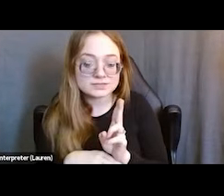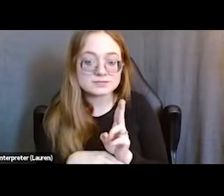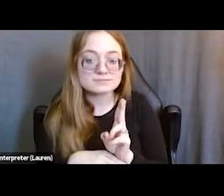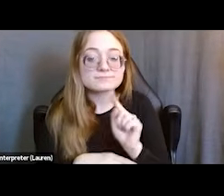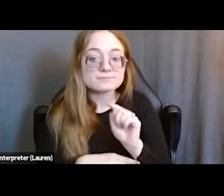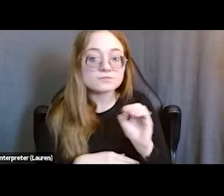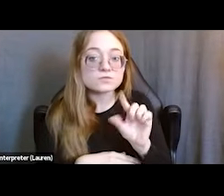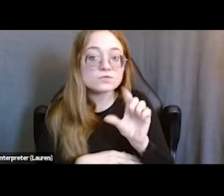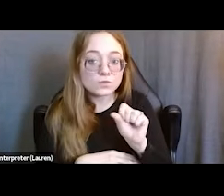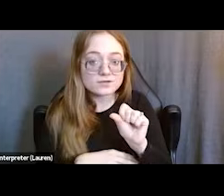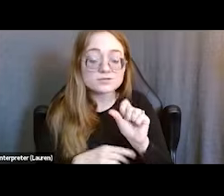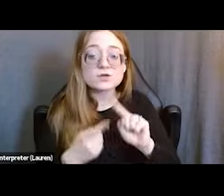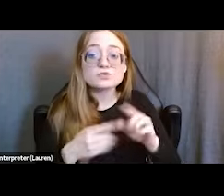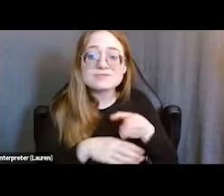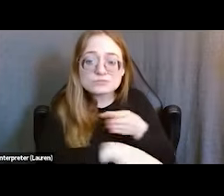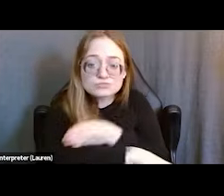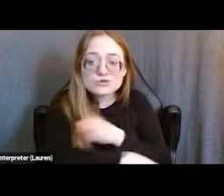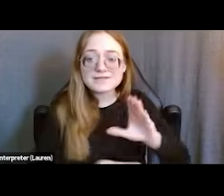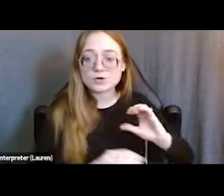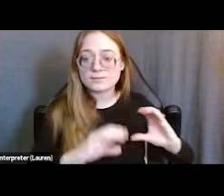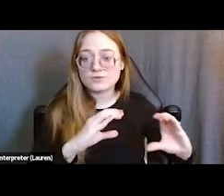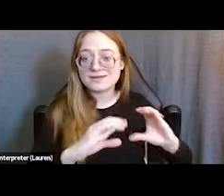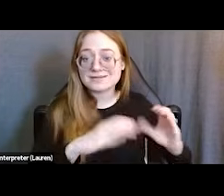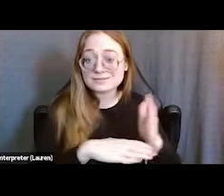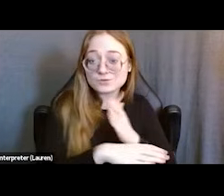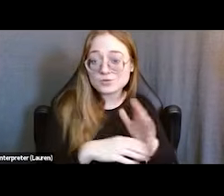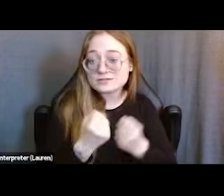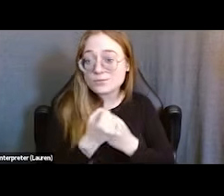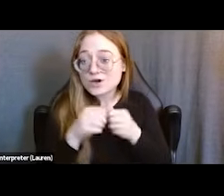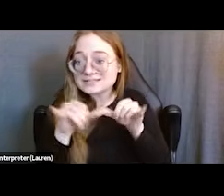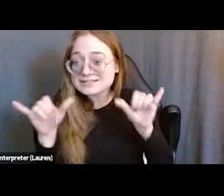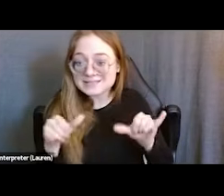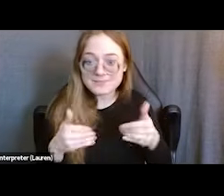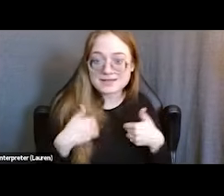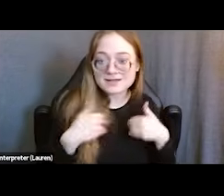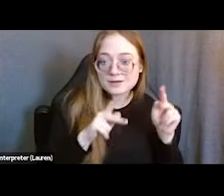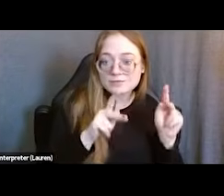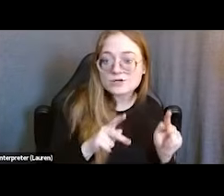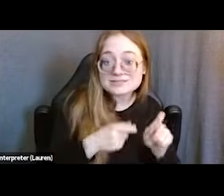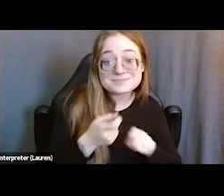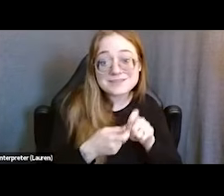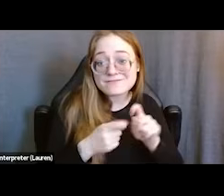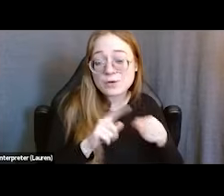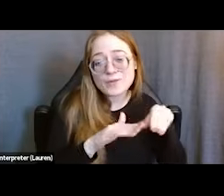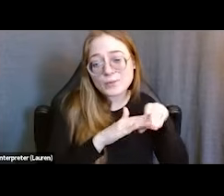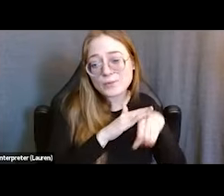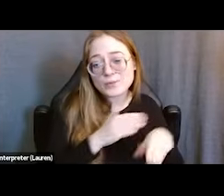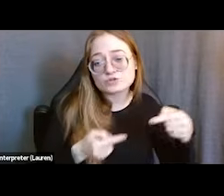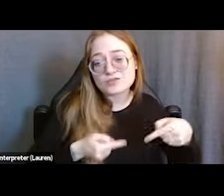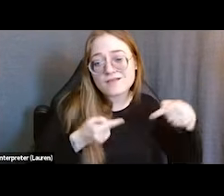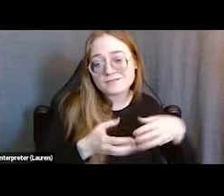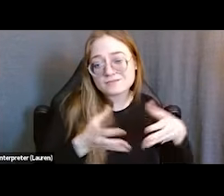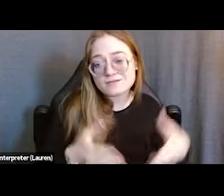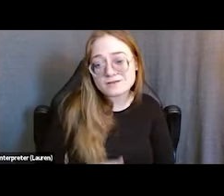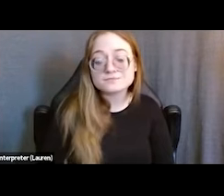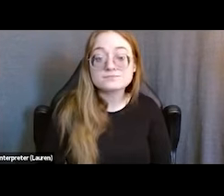tools to be able to enhance communication between that young person and their support system, in particular when they're not doing well and might be struggling. And that